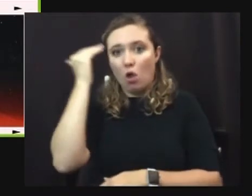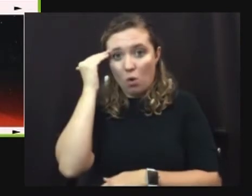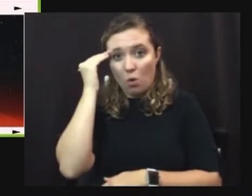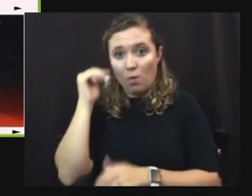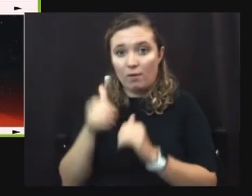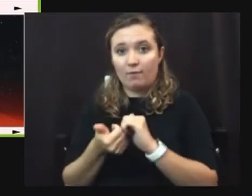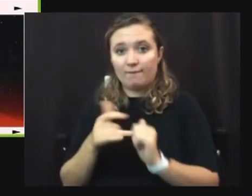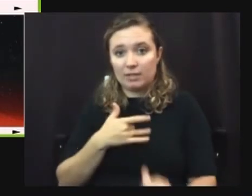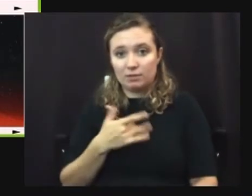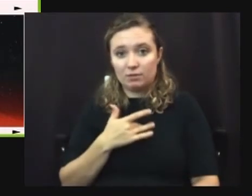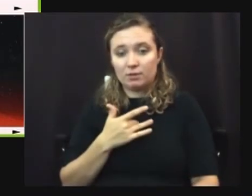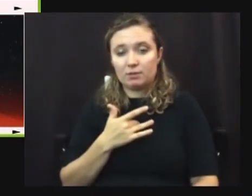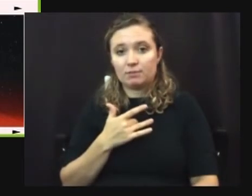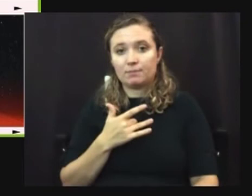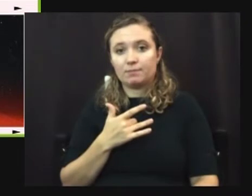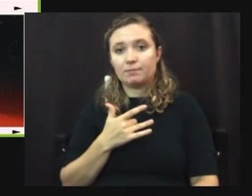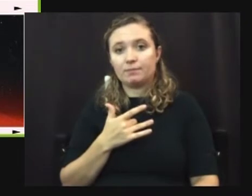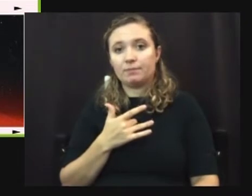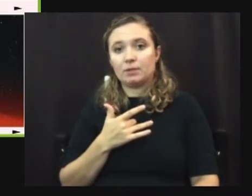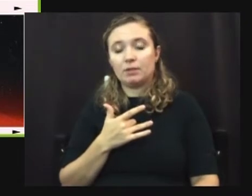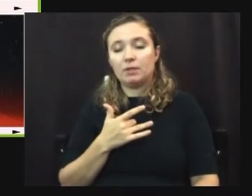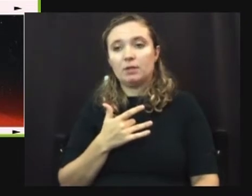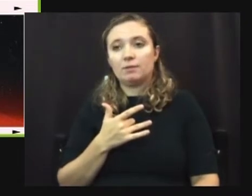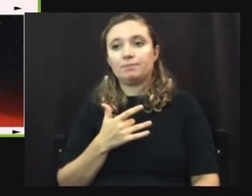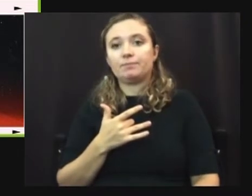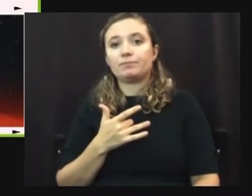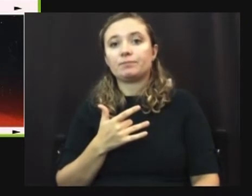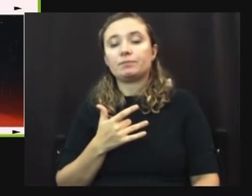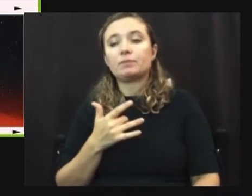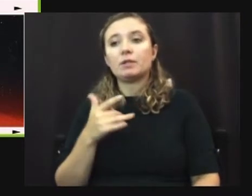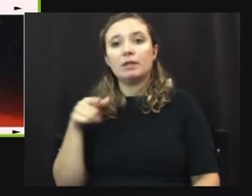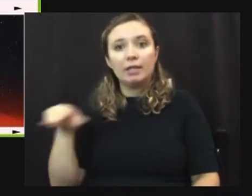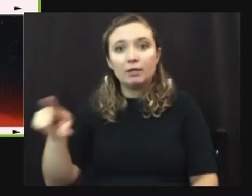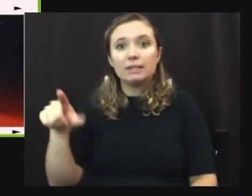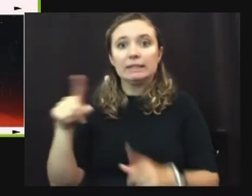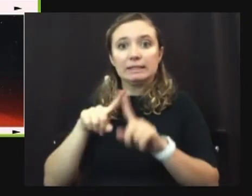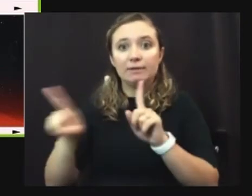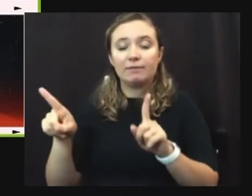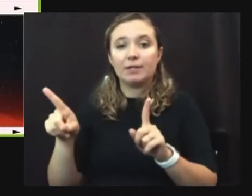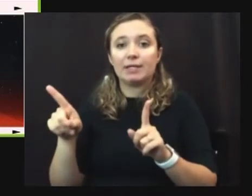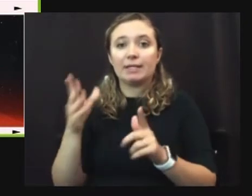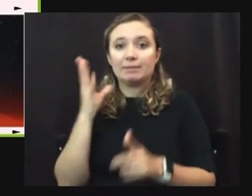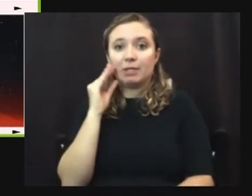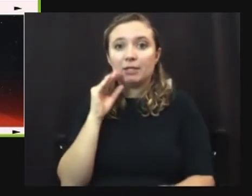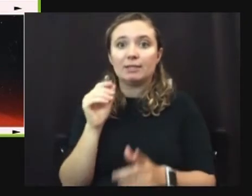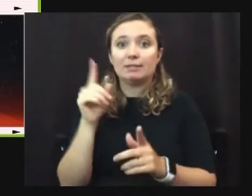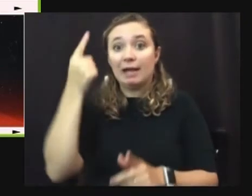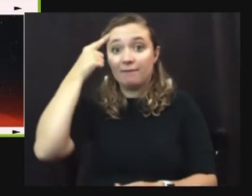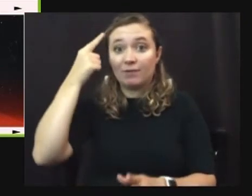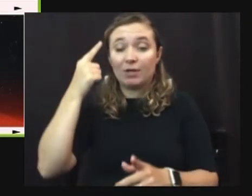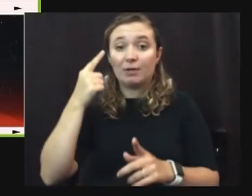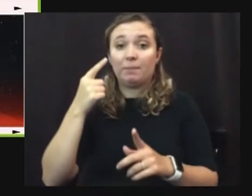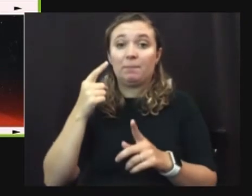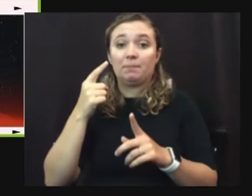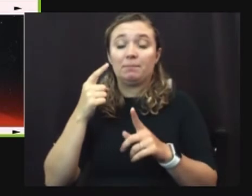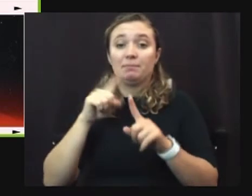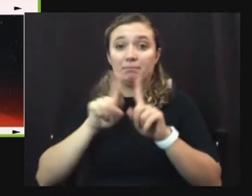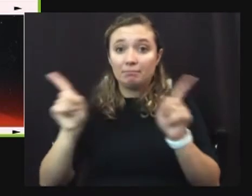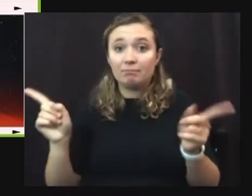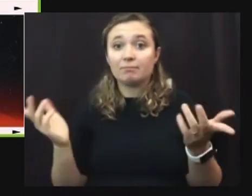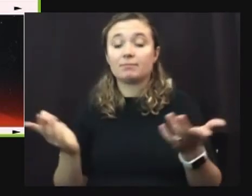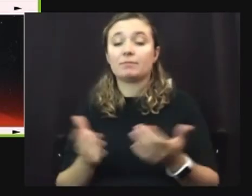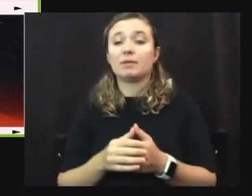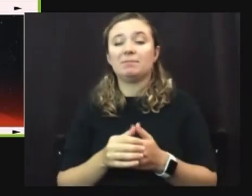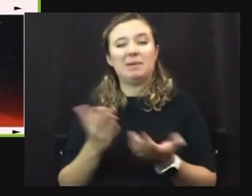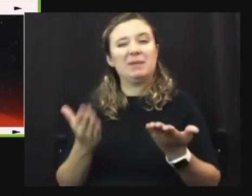lived a different experience with a different brain. So that's probably a lot more than you ask for